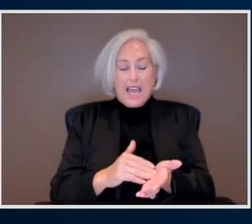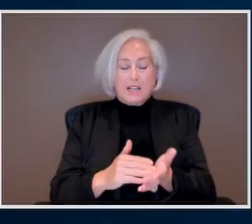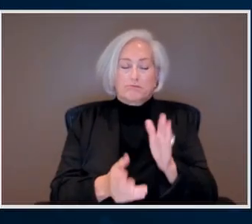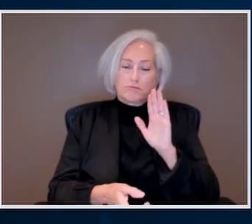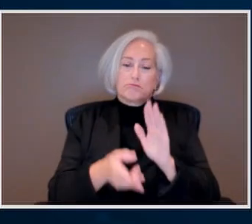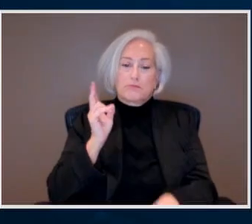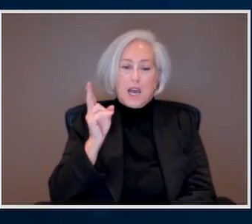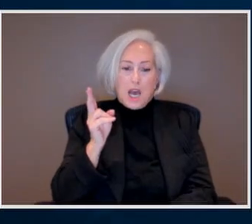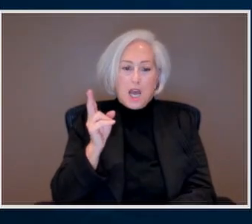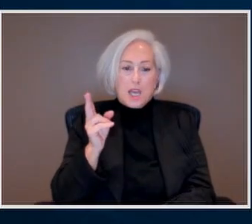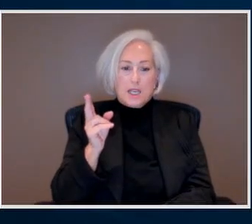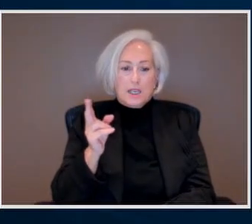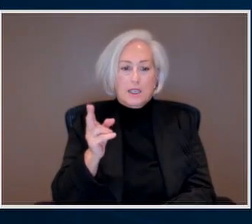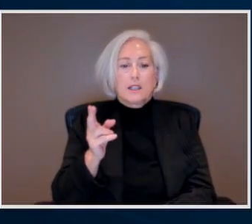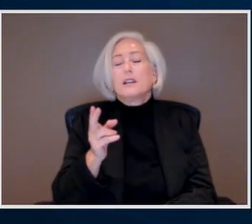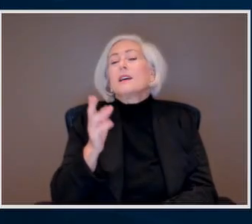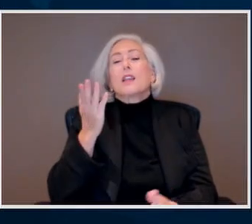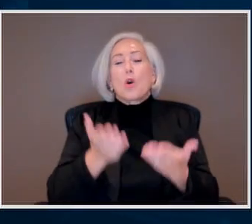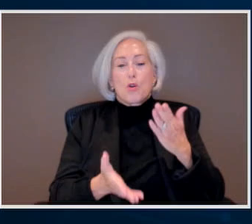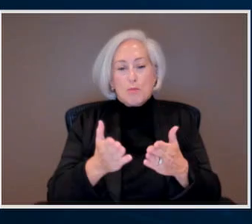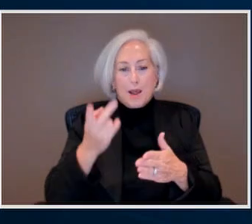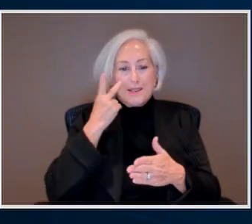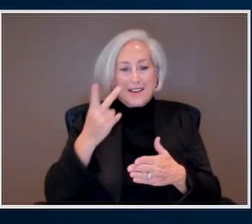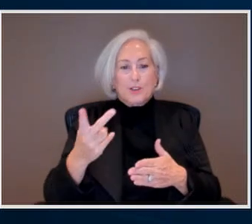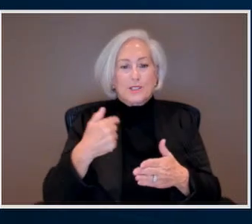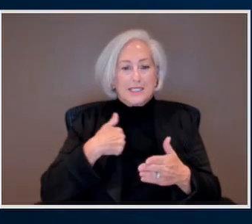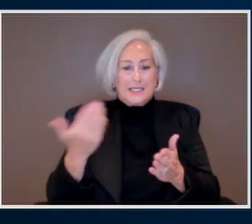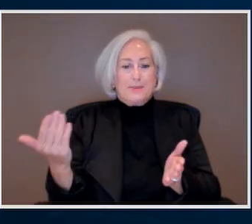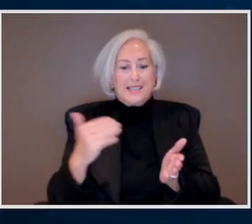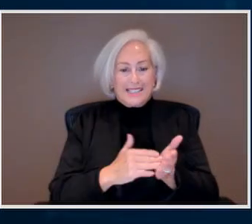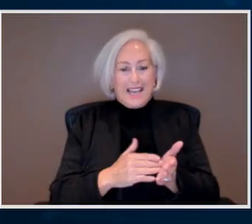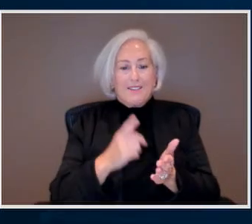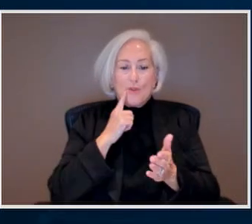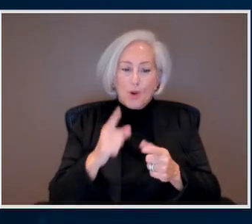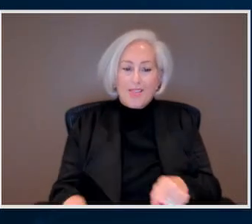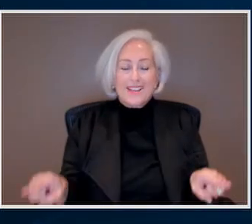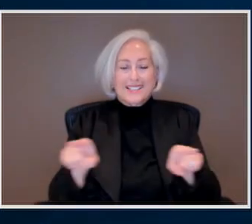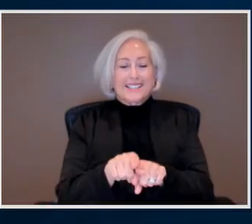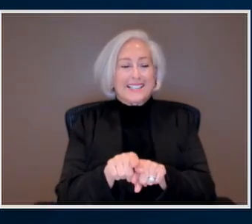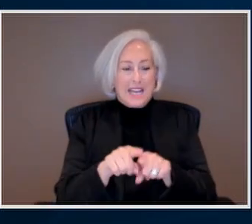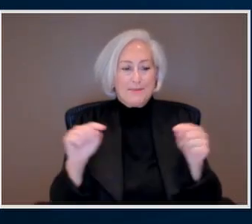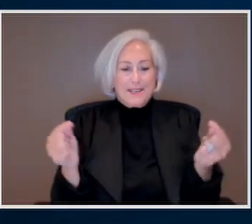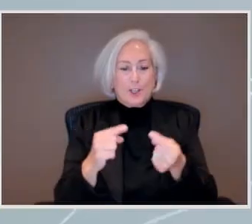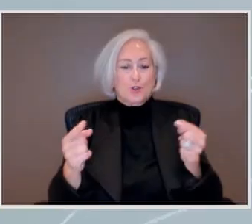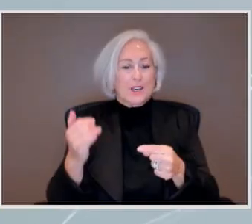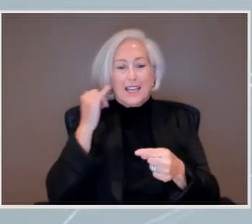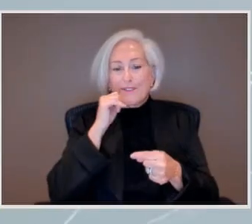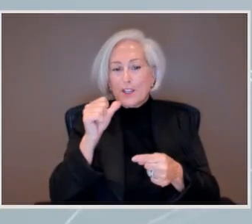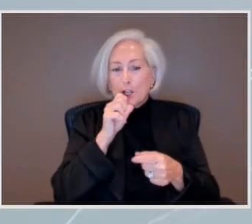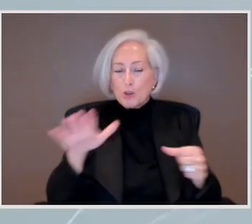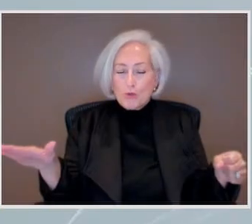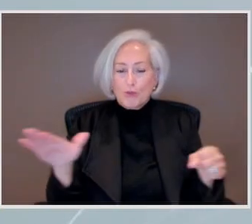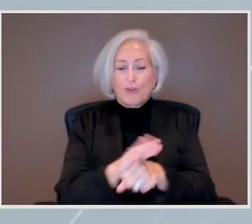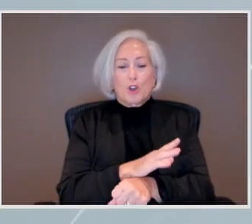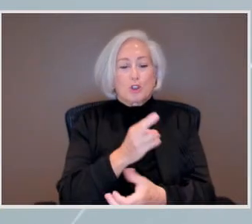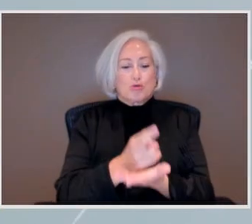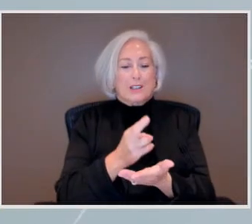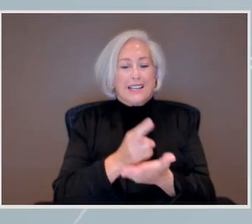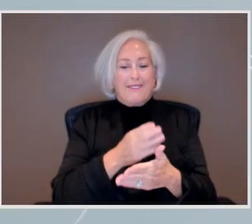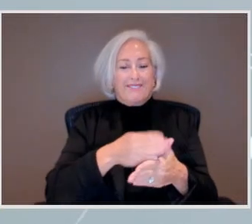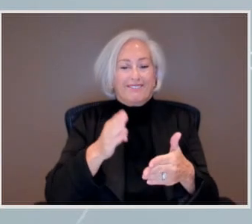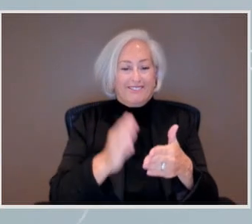some point come back and see me again for the same injury if they don't do a complete rehab. And do you ever see athletes return to or maybe